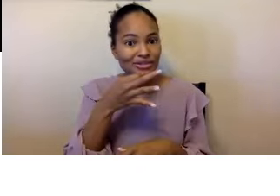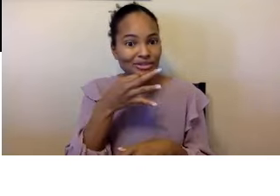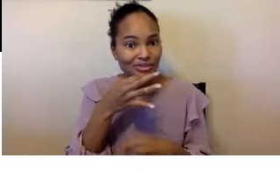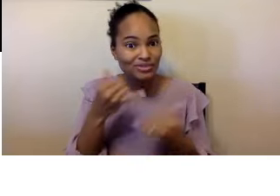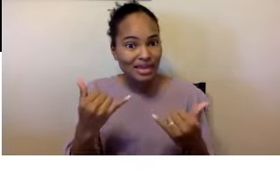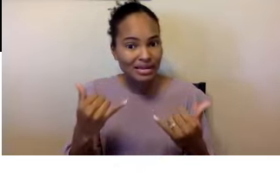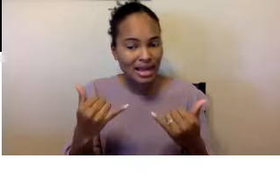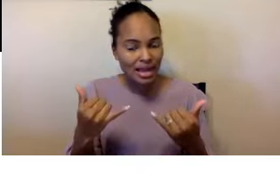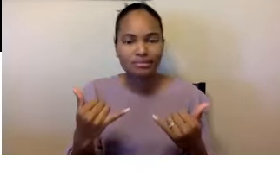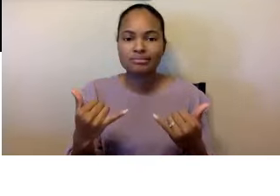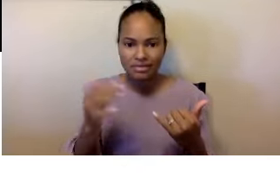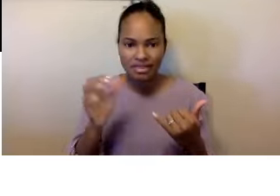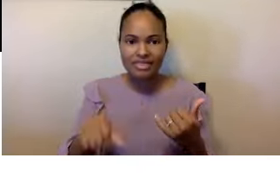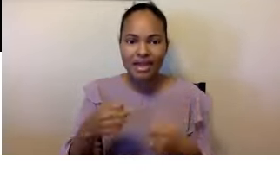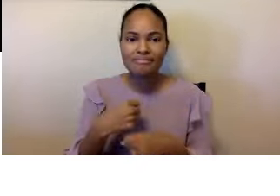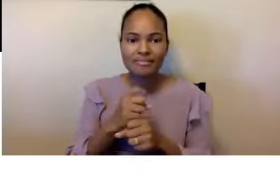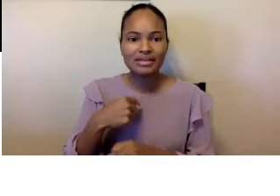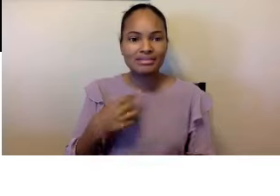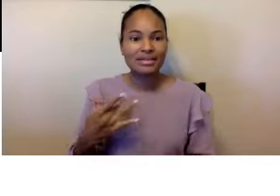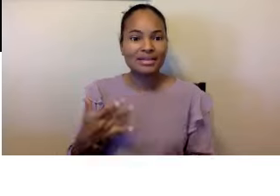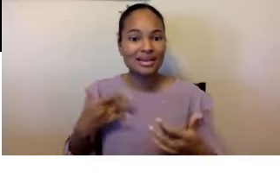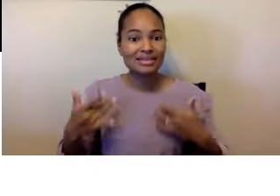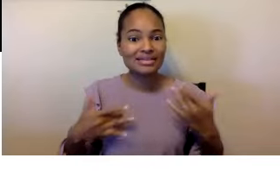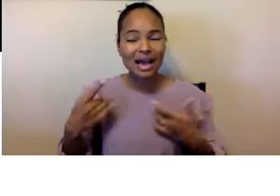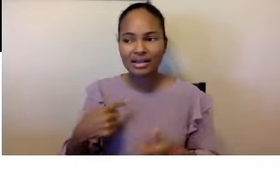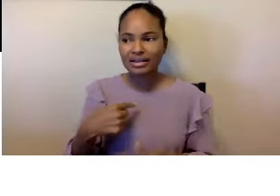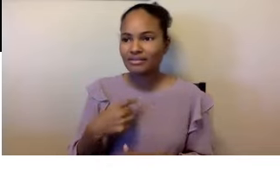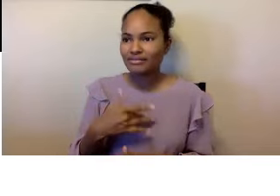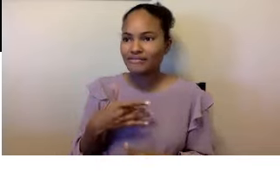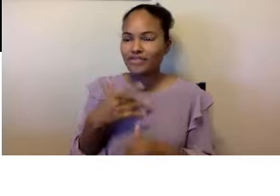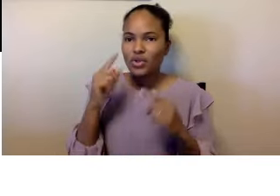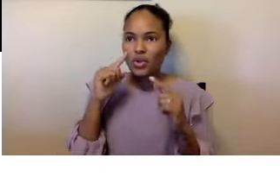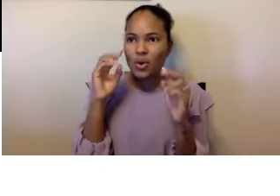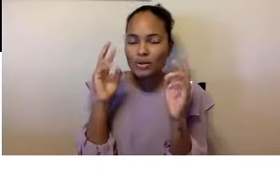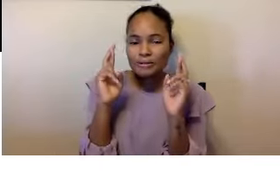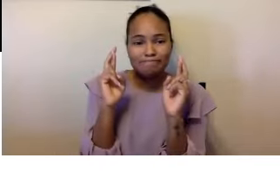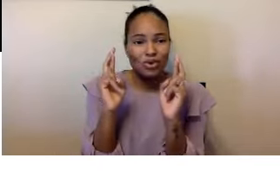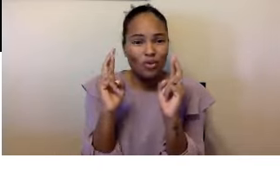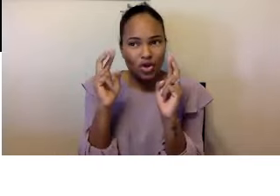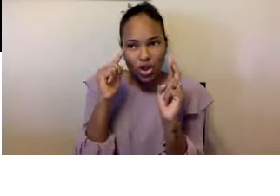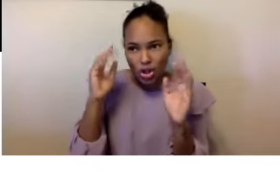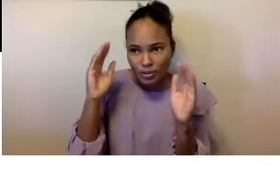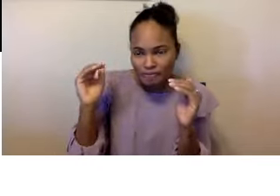exciting. It's making me more hopeful for the future.